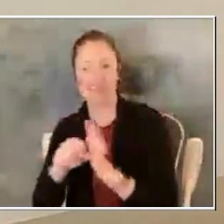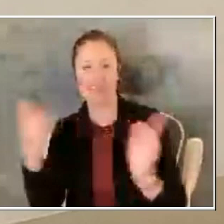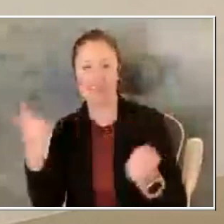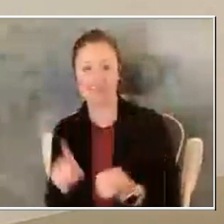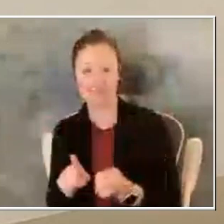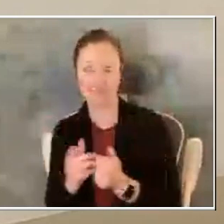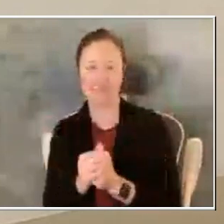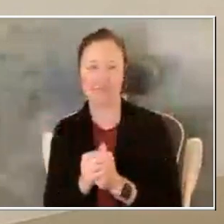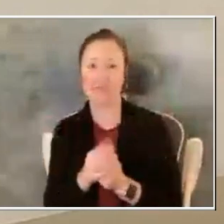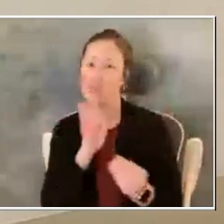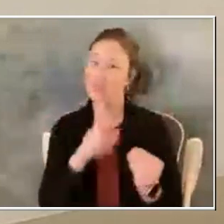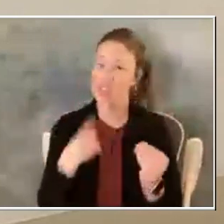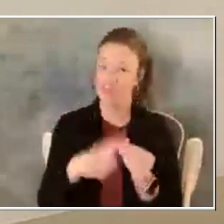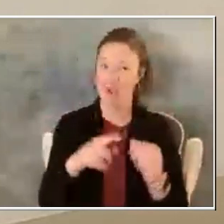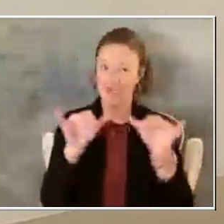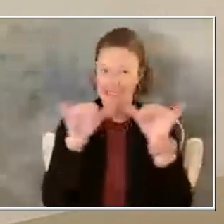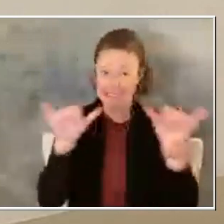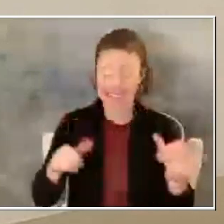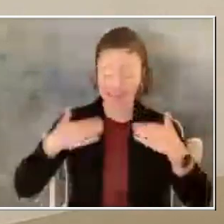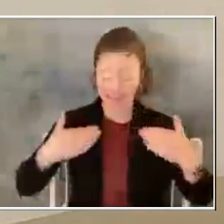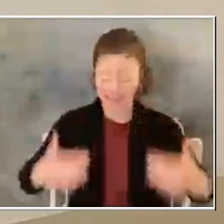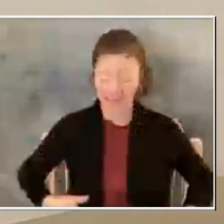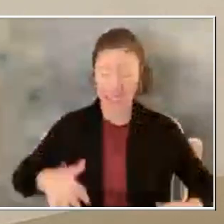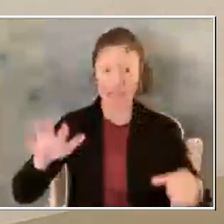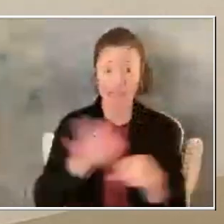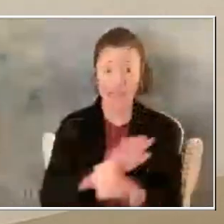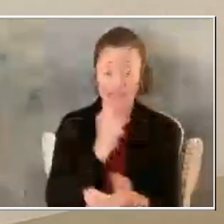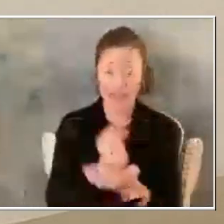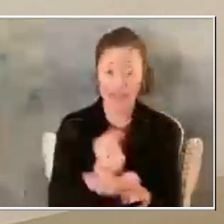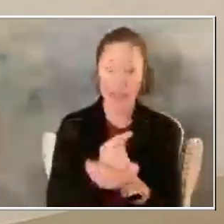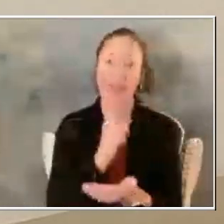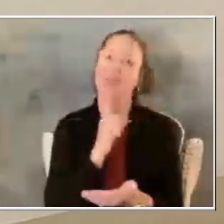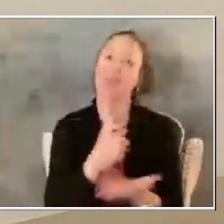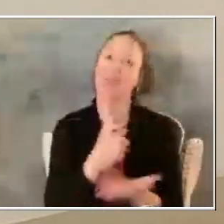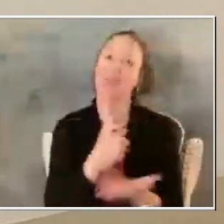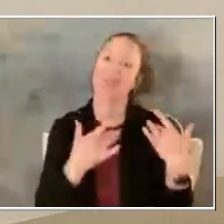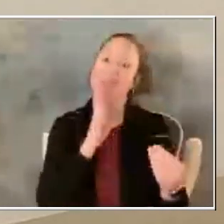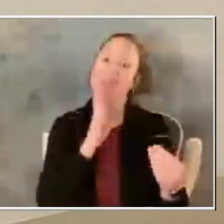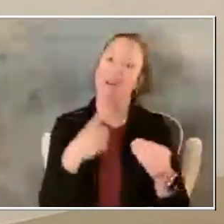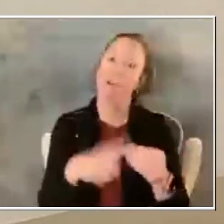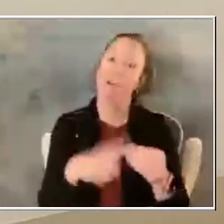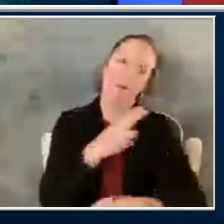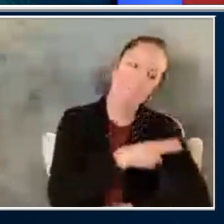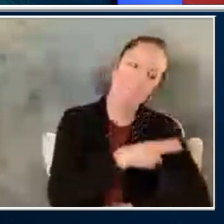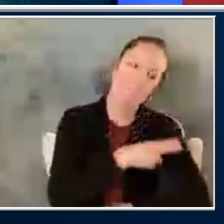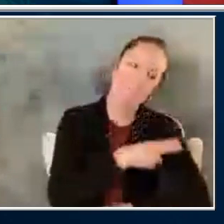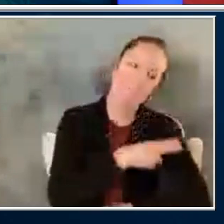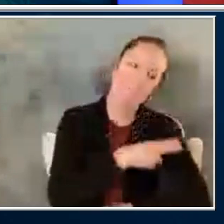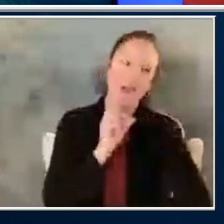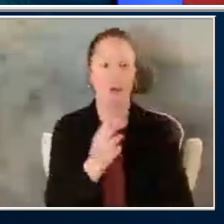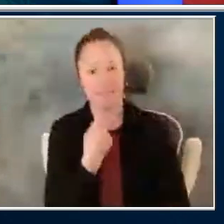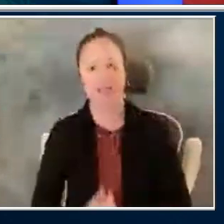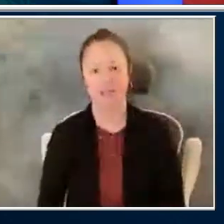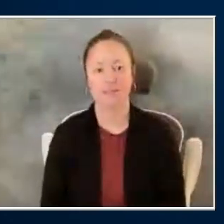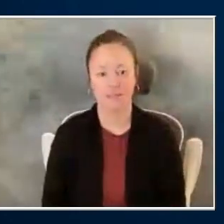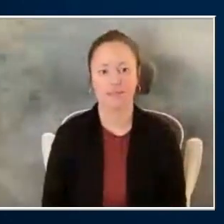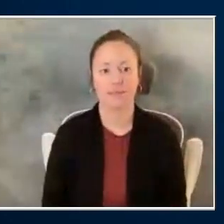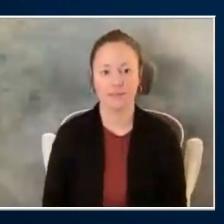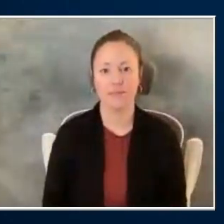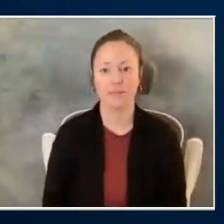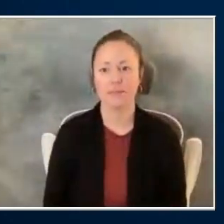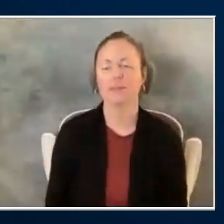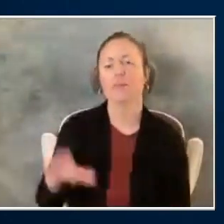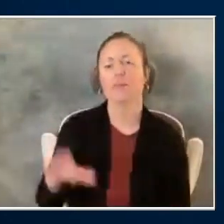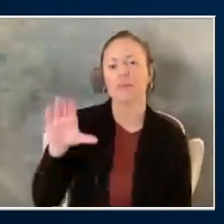systemic hormone therapy, usually we're talking about the patch or the pill. So I wanted to ask Connie, is